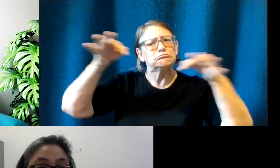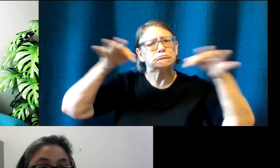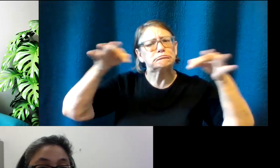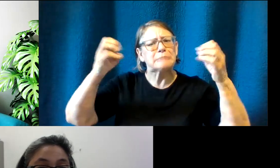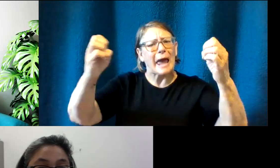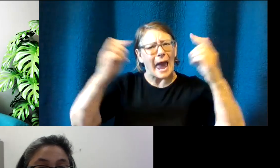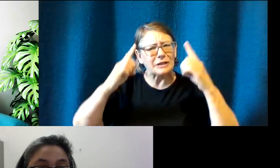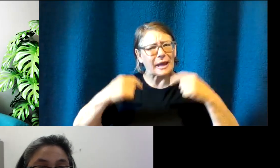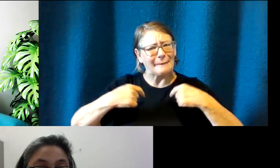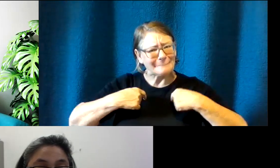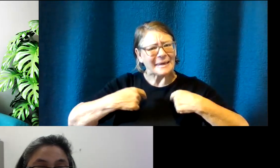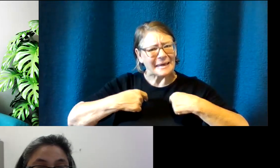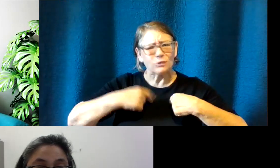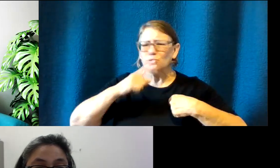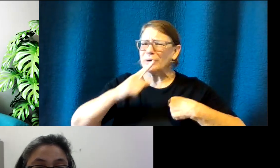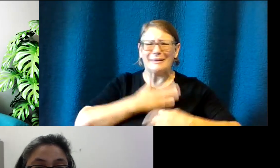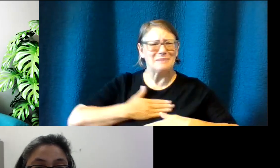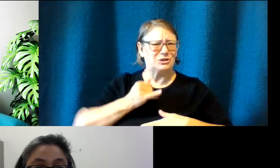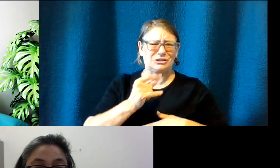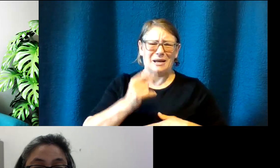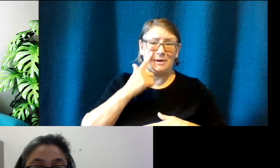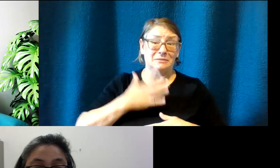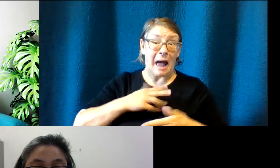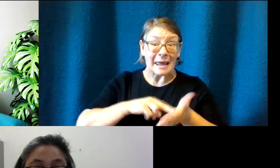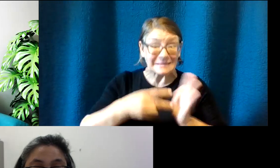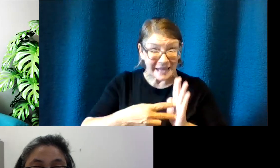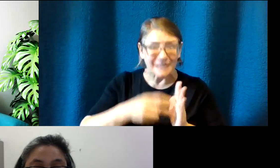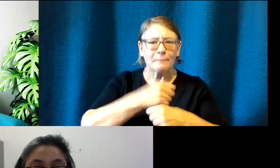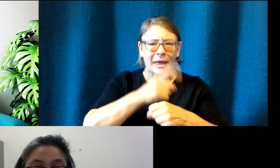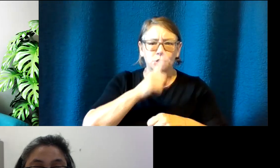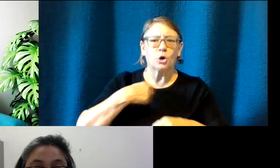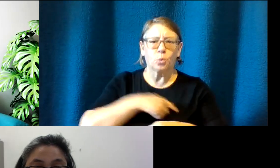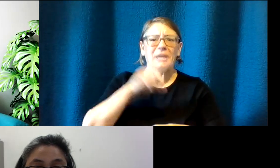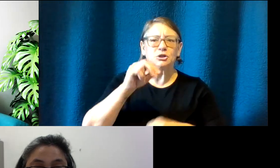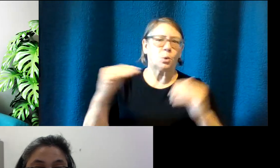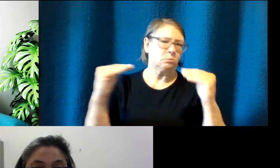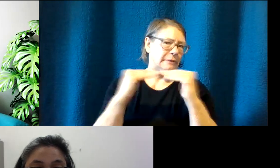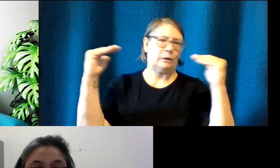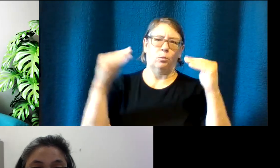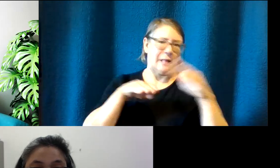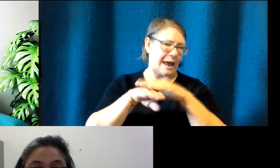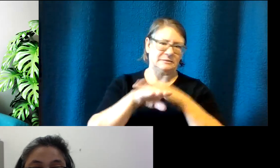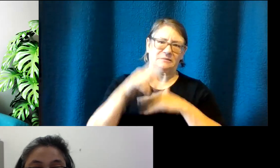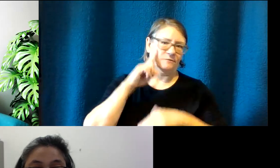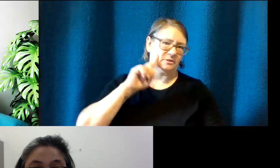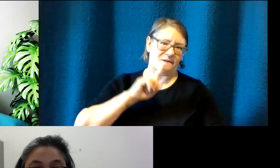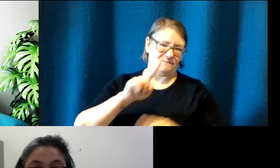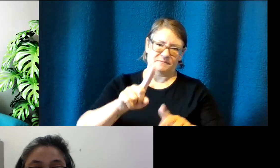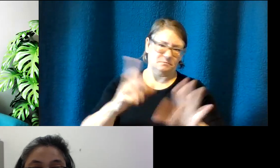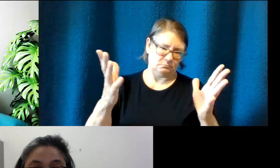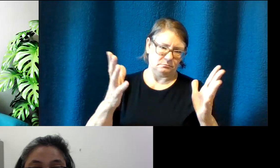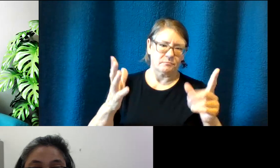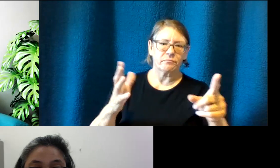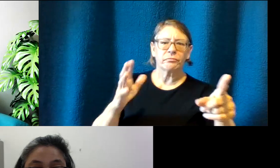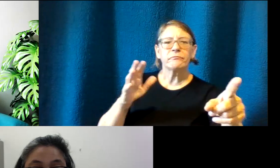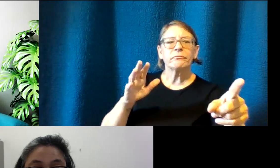to explain them to me, because my intent is to make sure that we do have equal access for everyone. And that's what I think